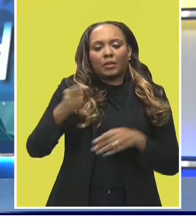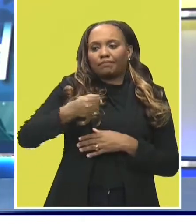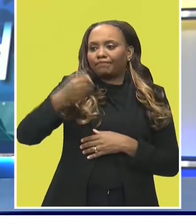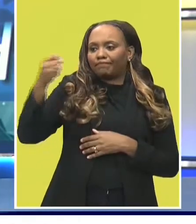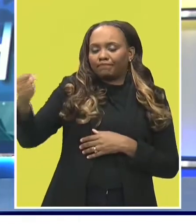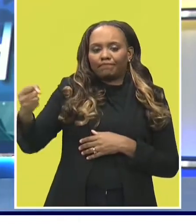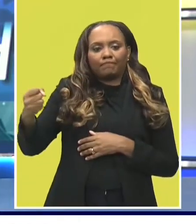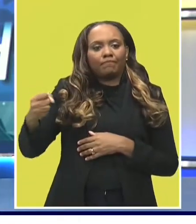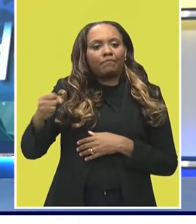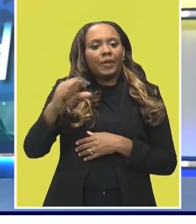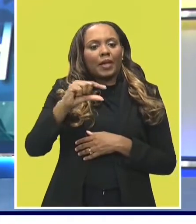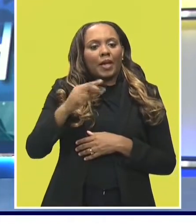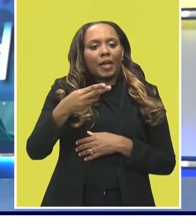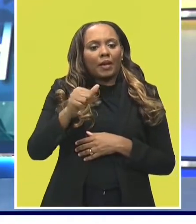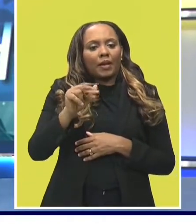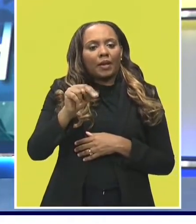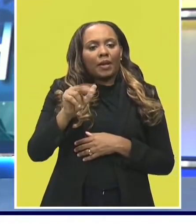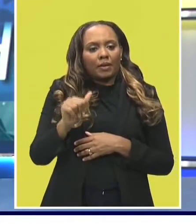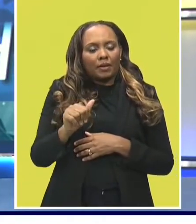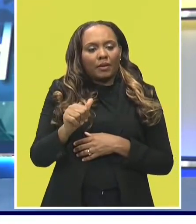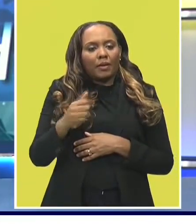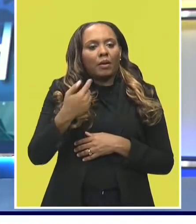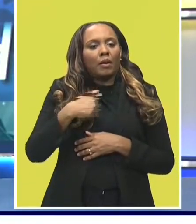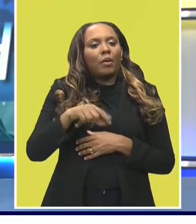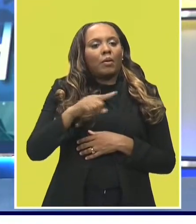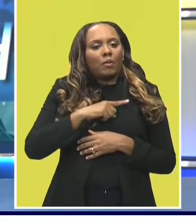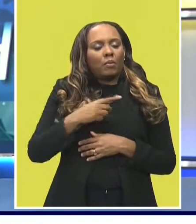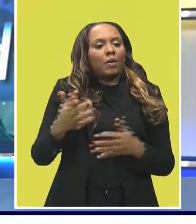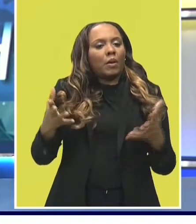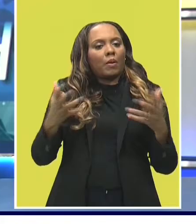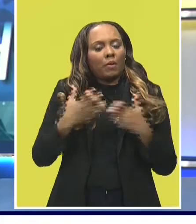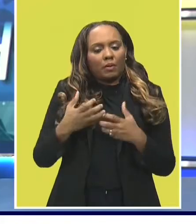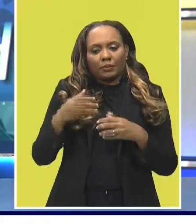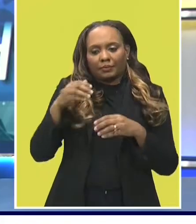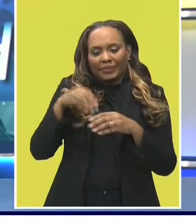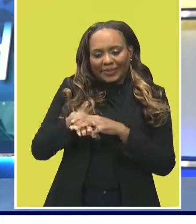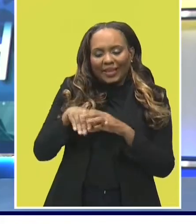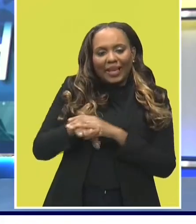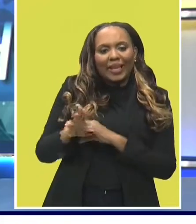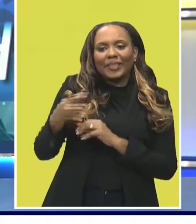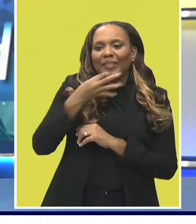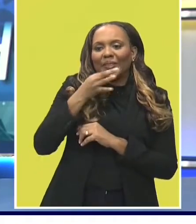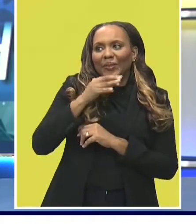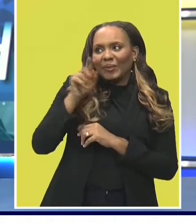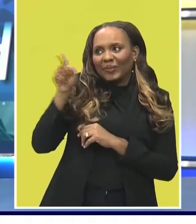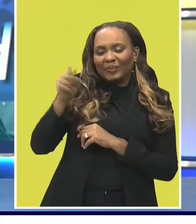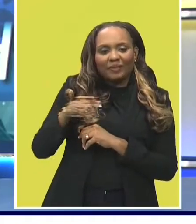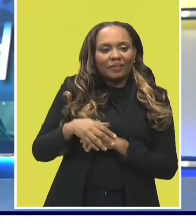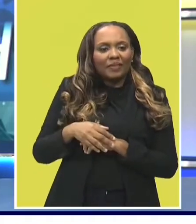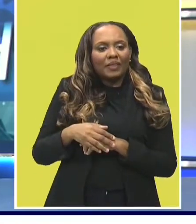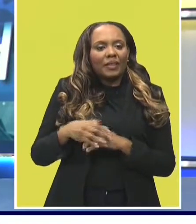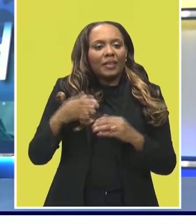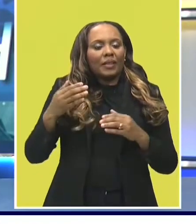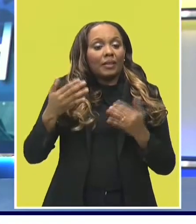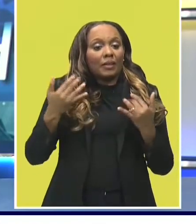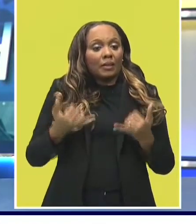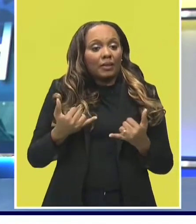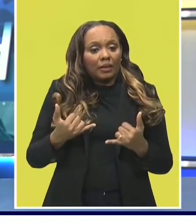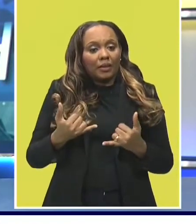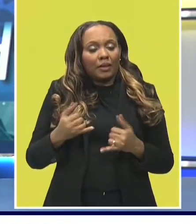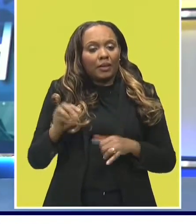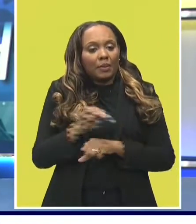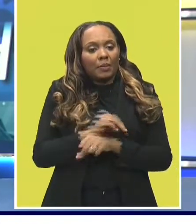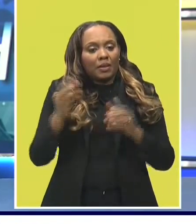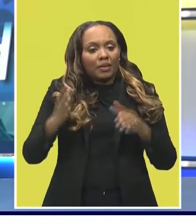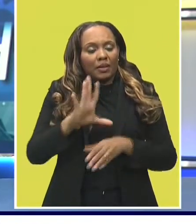says the island will be opening its mission to Accra soon. He provided the update as he led off debate on the second reading of the